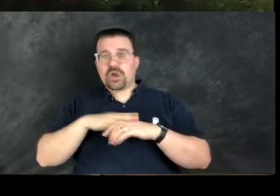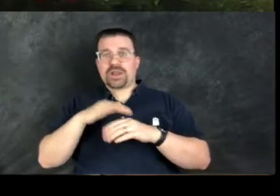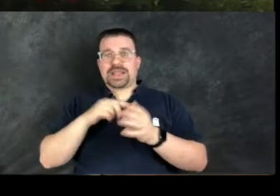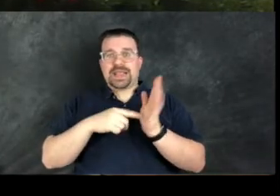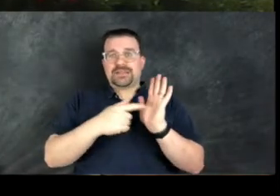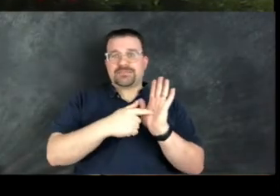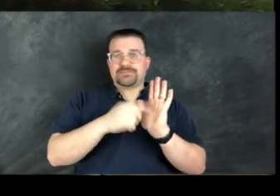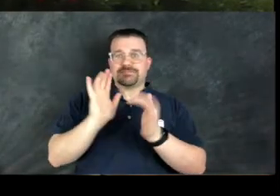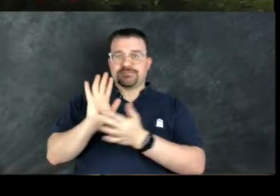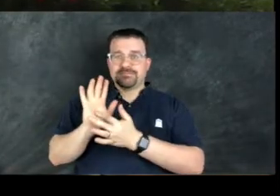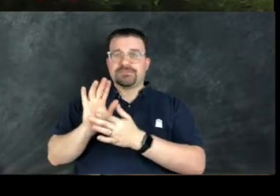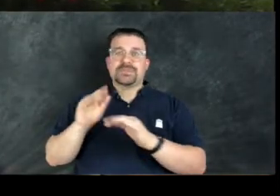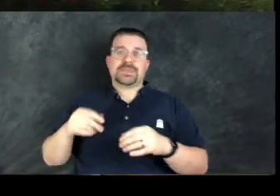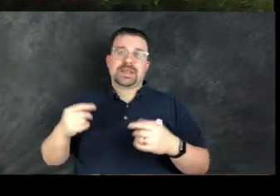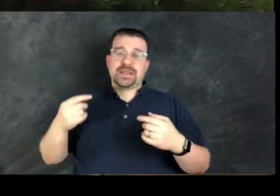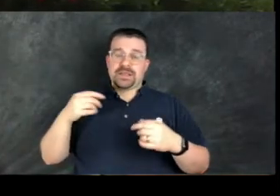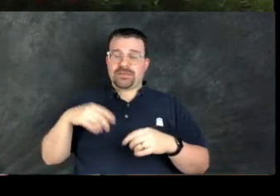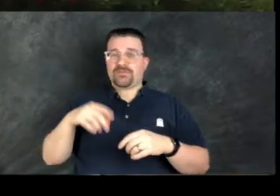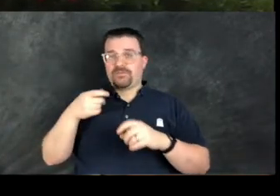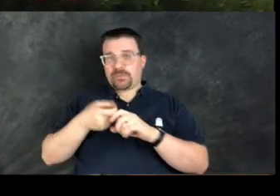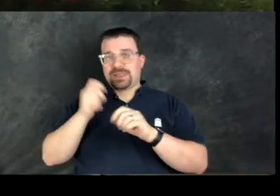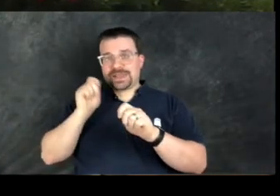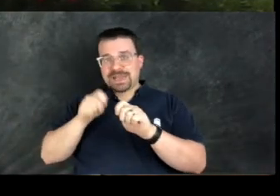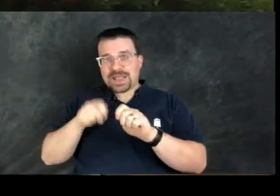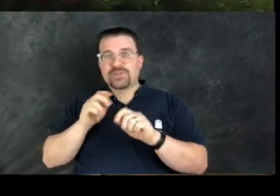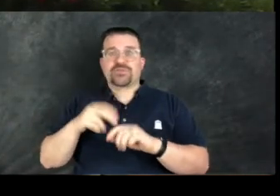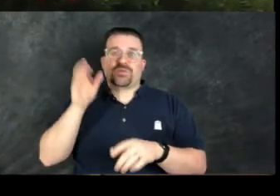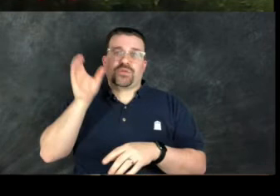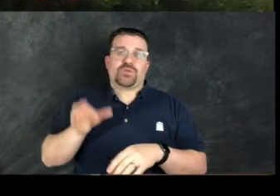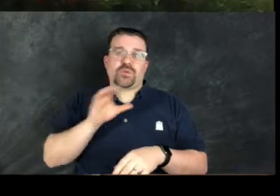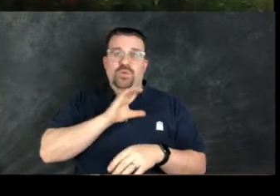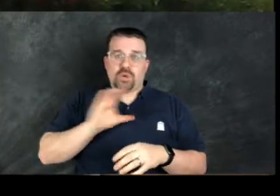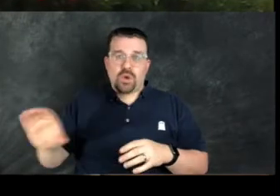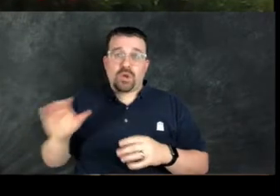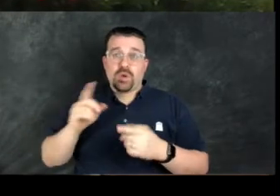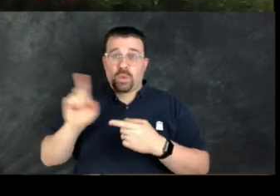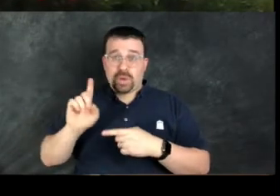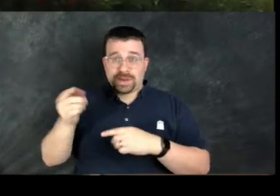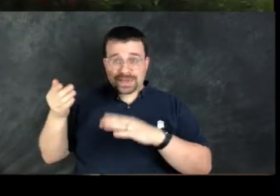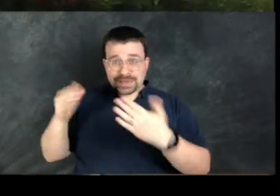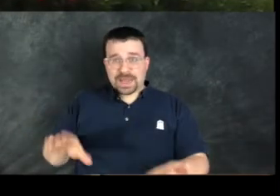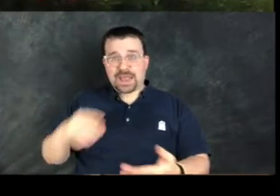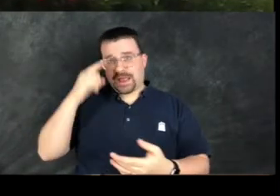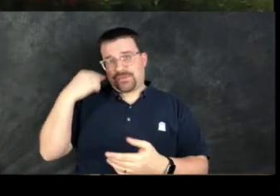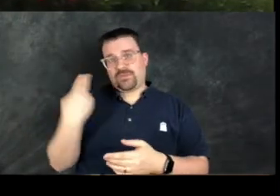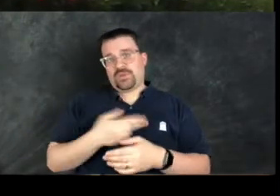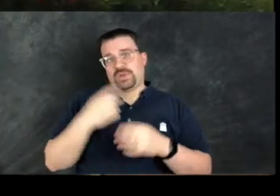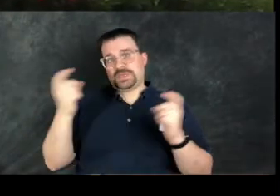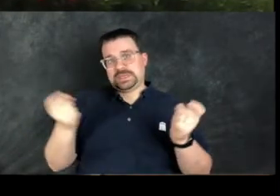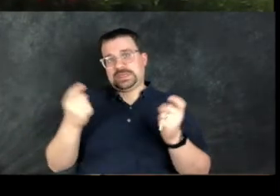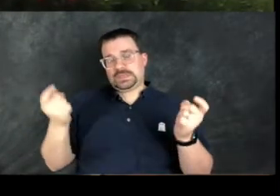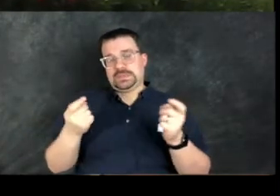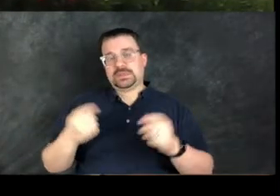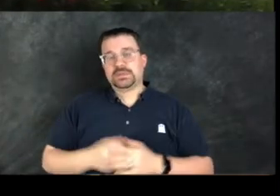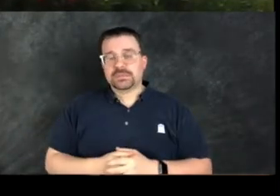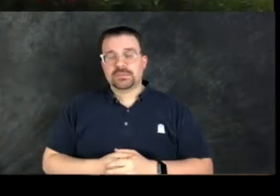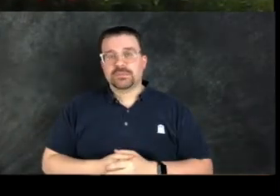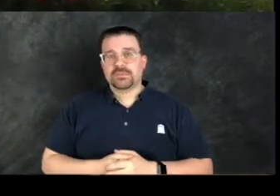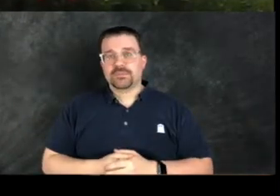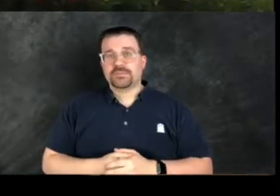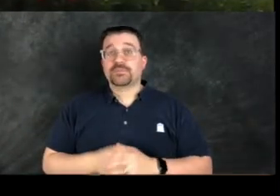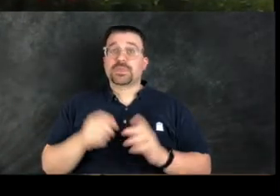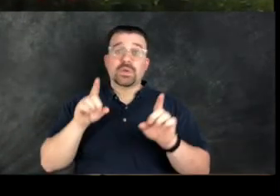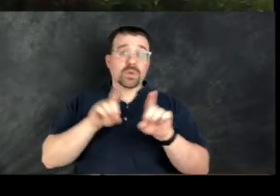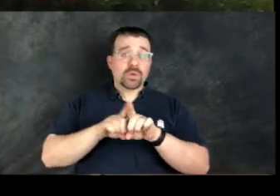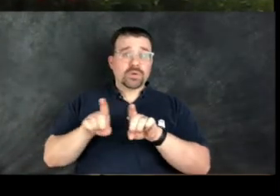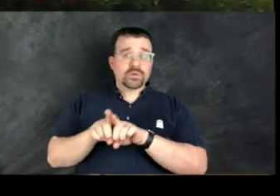nails of the cross where he died for our sin. But he also,